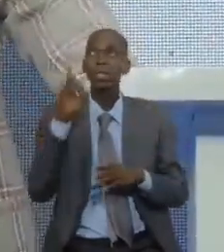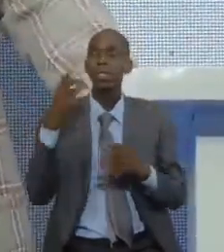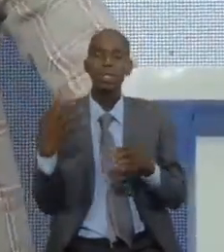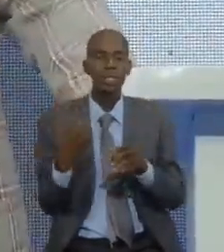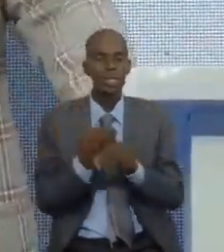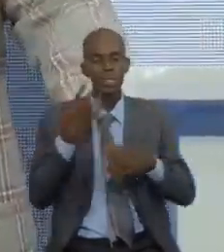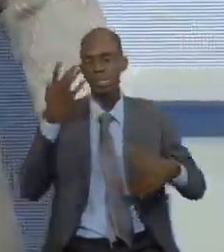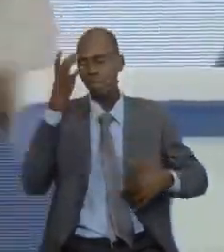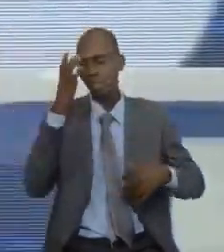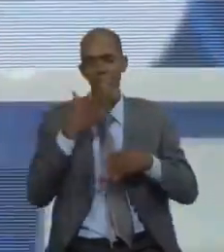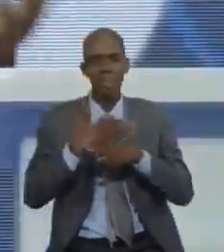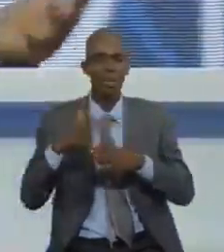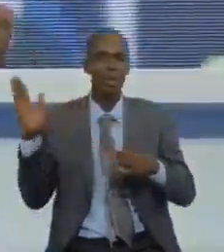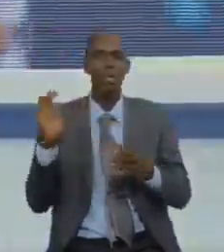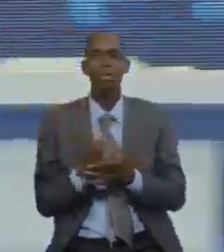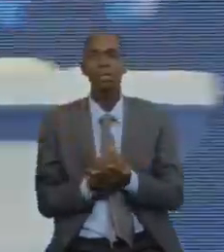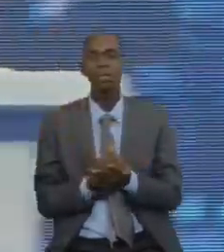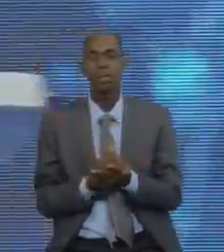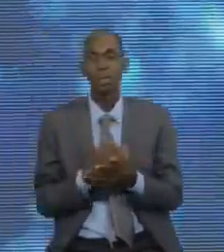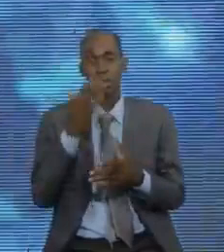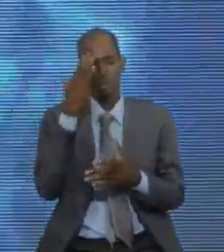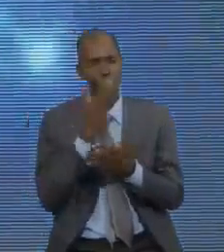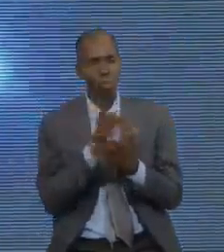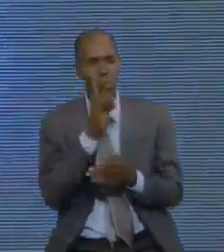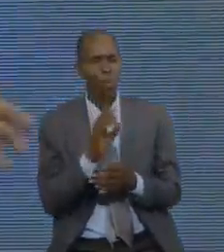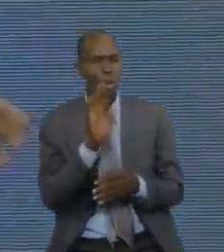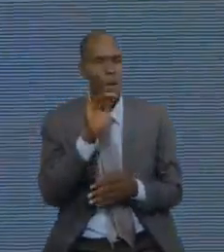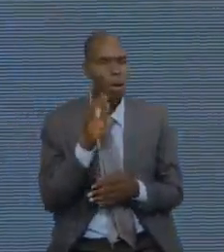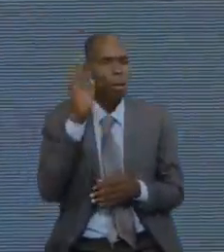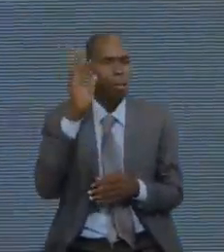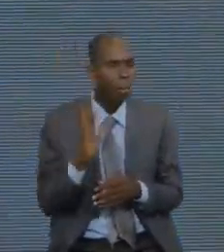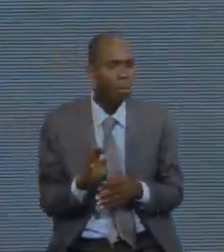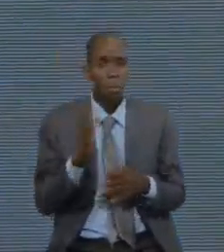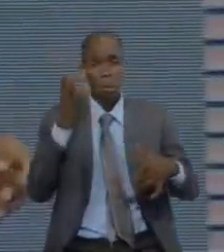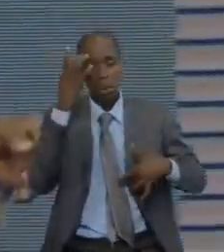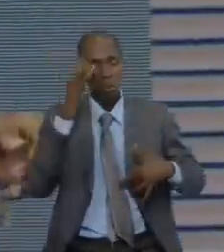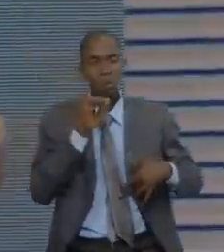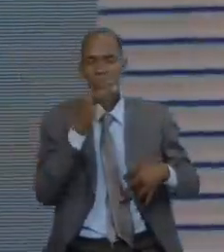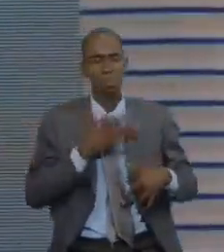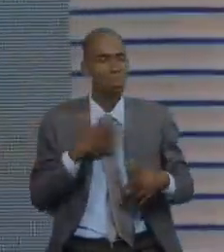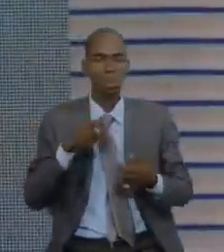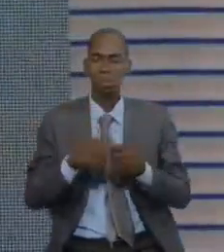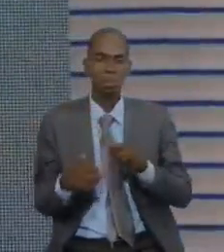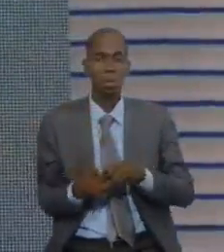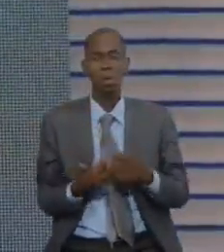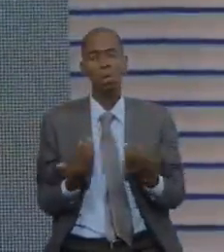away. Somebody said, Pastor, sickness is not even my problem.